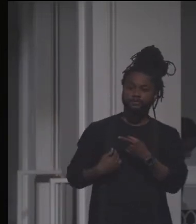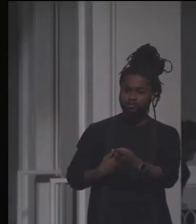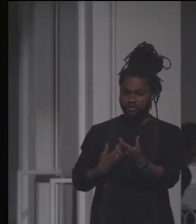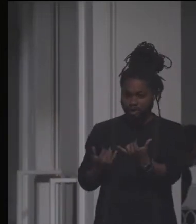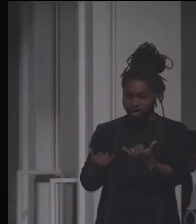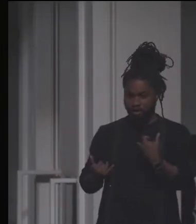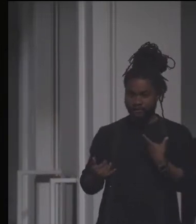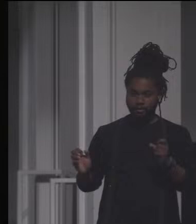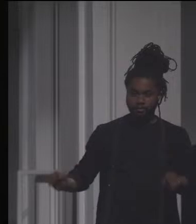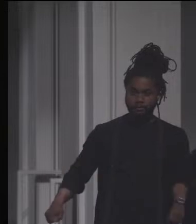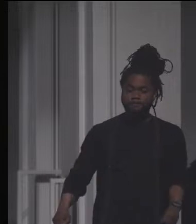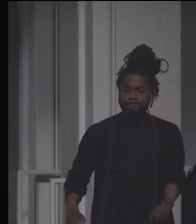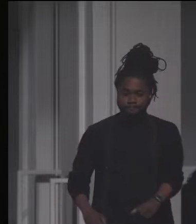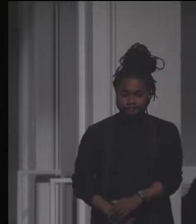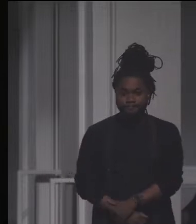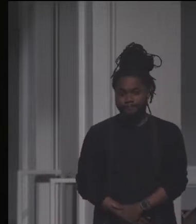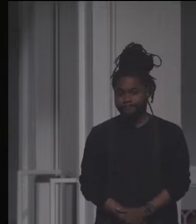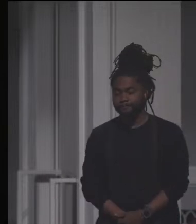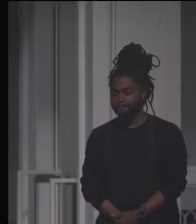now."